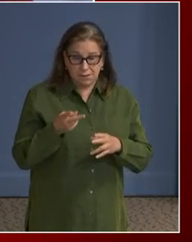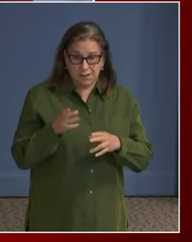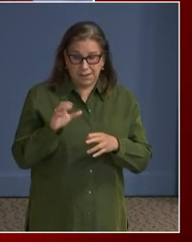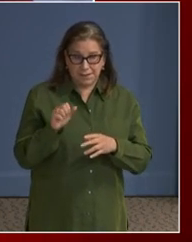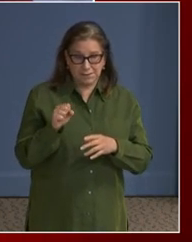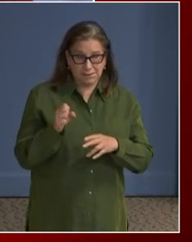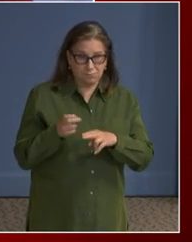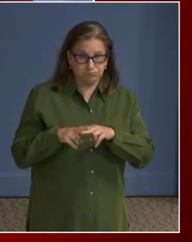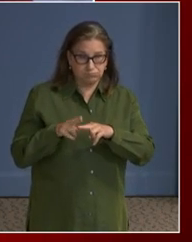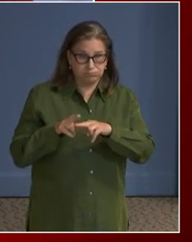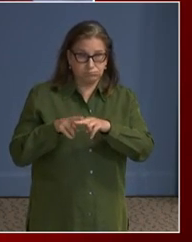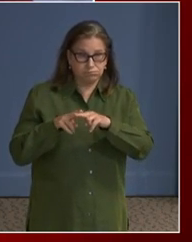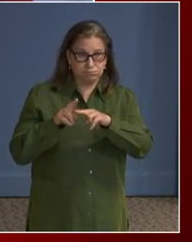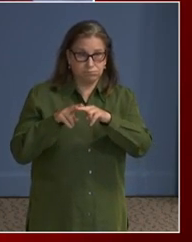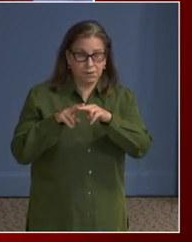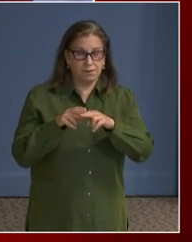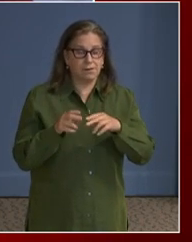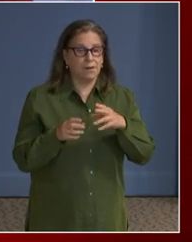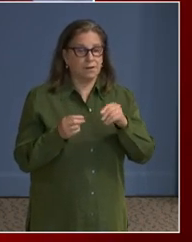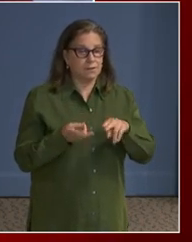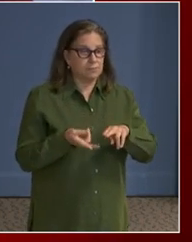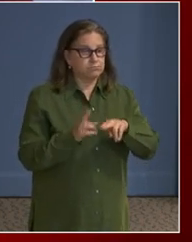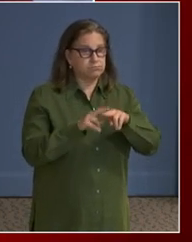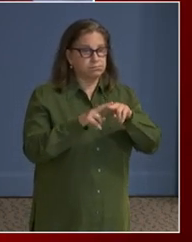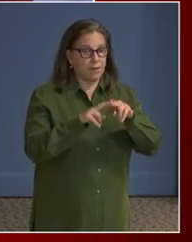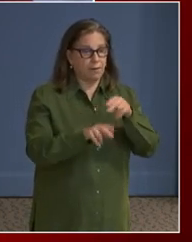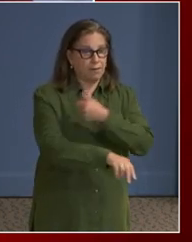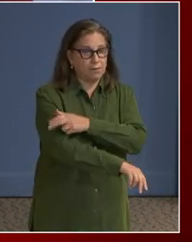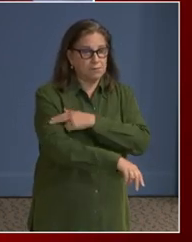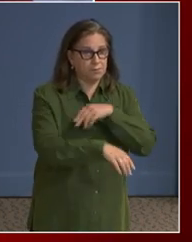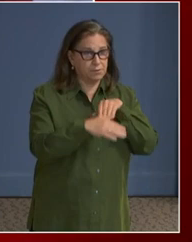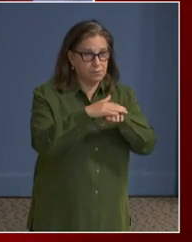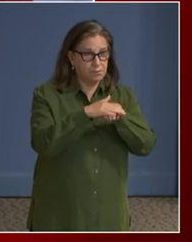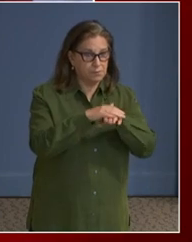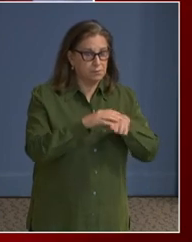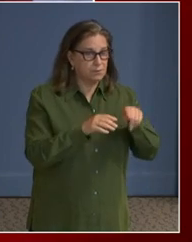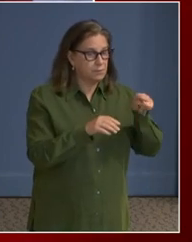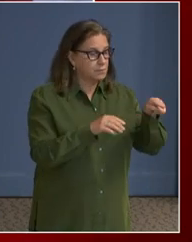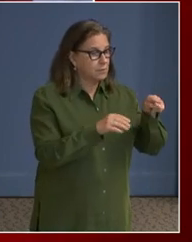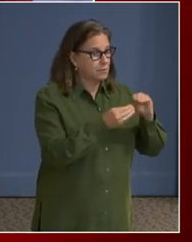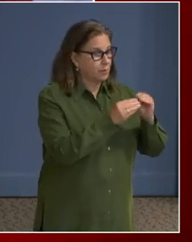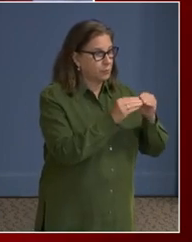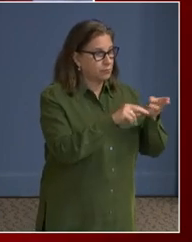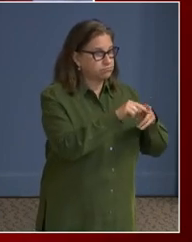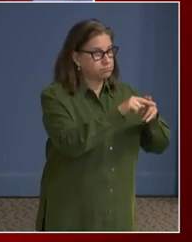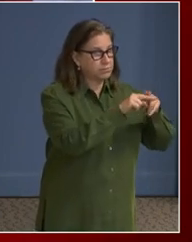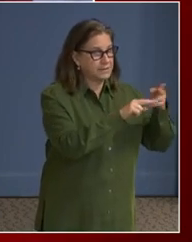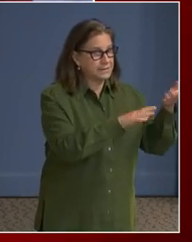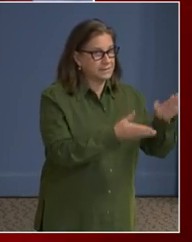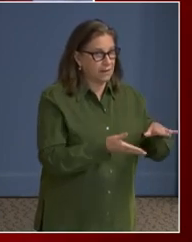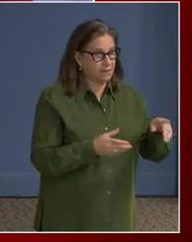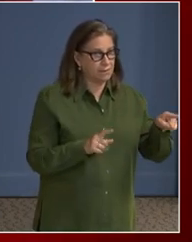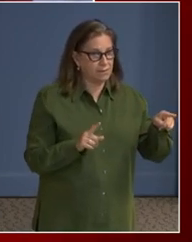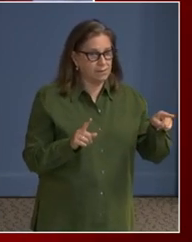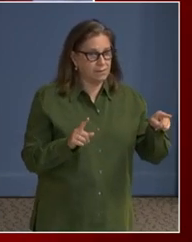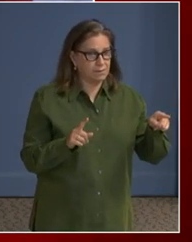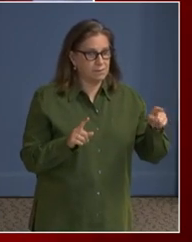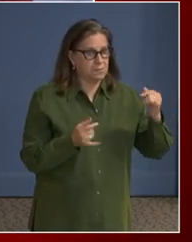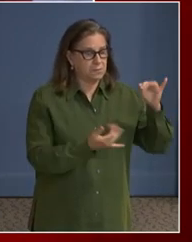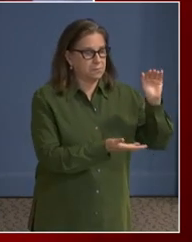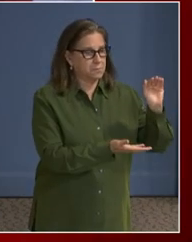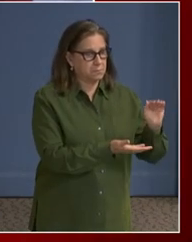increase in hospitalizations, followed by an increase in deaths. And each one of those indicators tend to lag by 2 weeks.